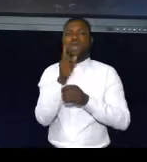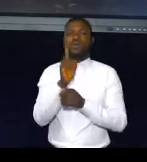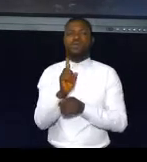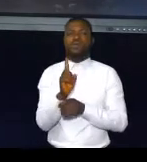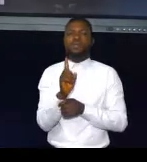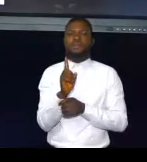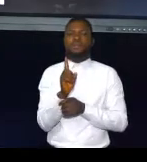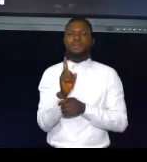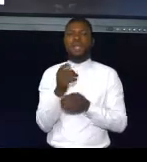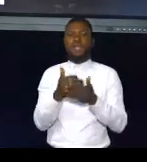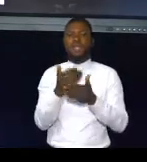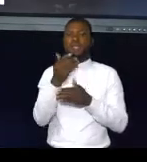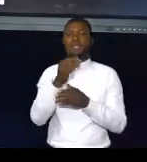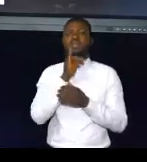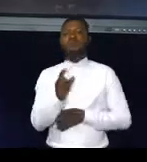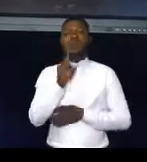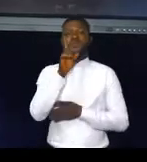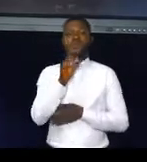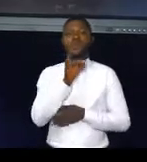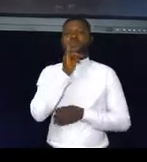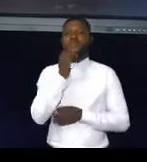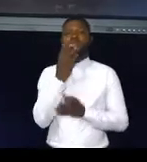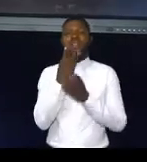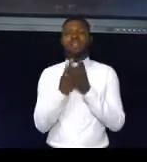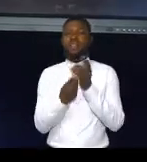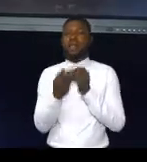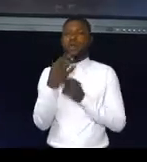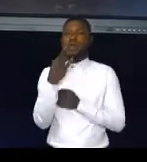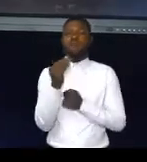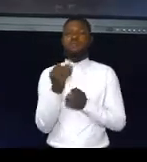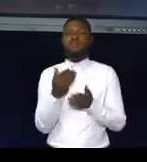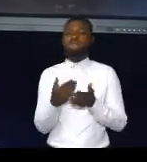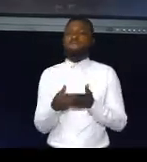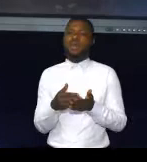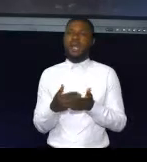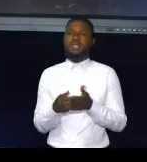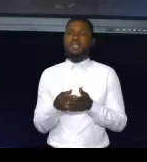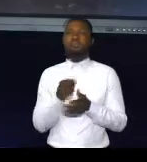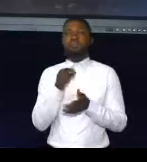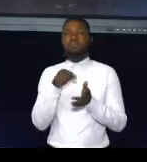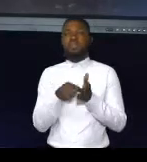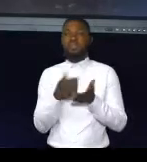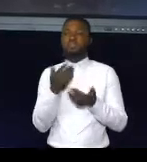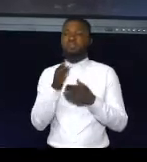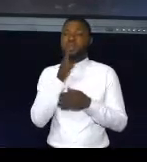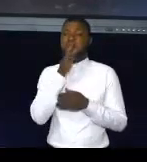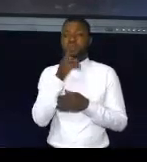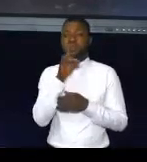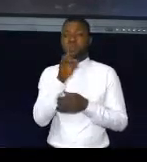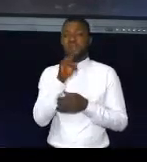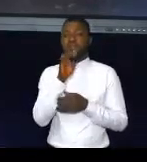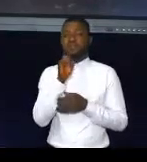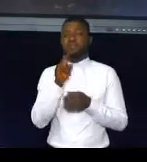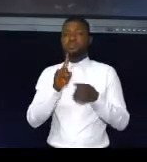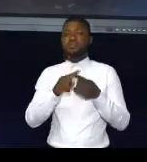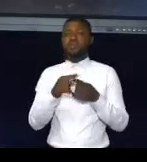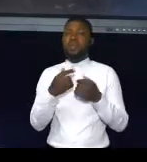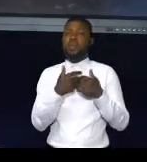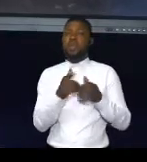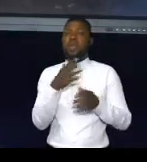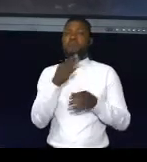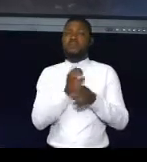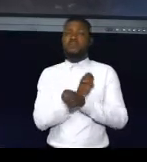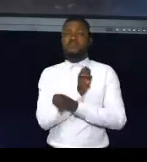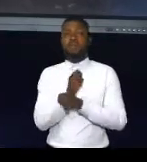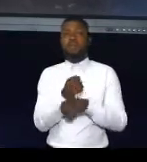outsiders is another one. Another one is lack of money. This may be due to loss